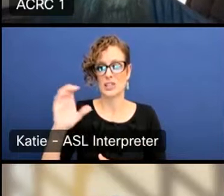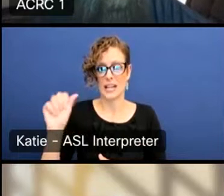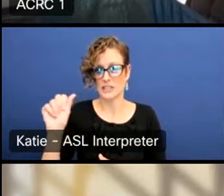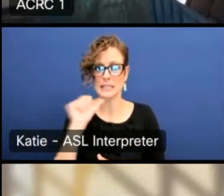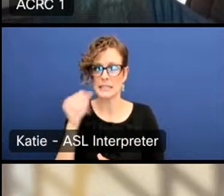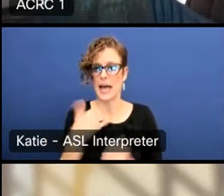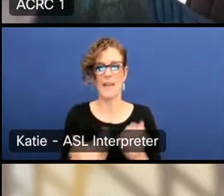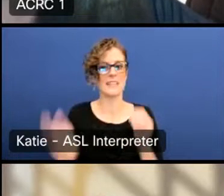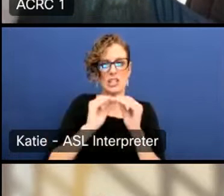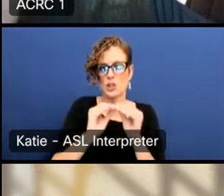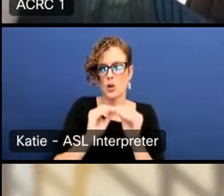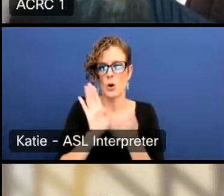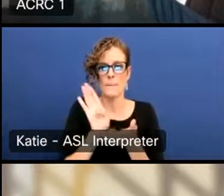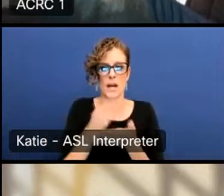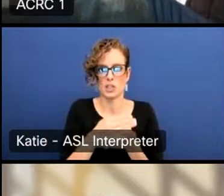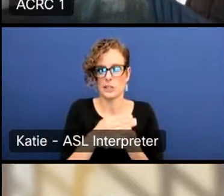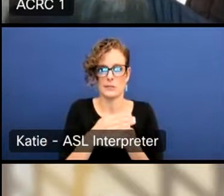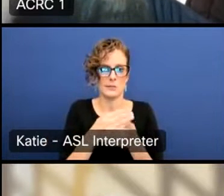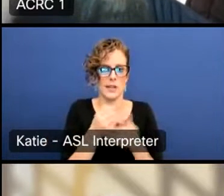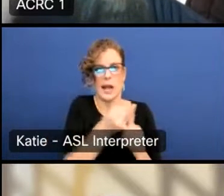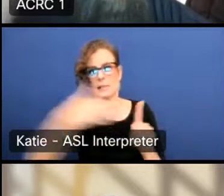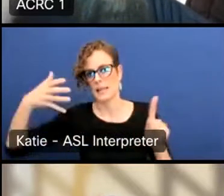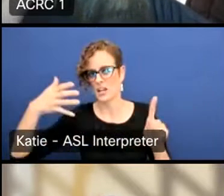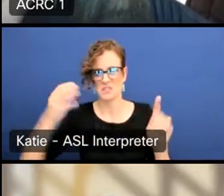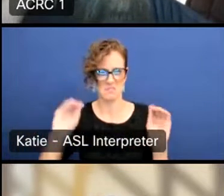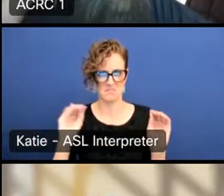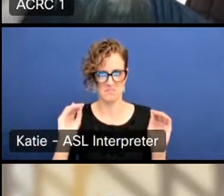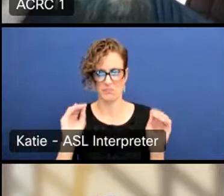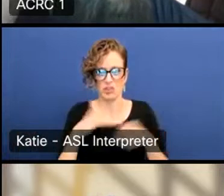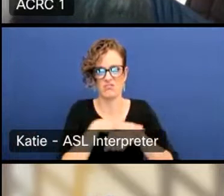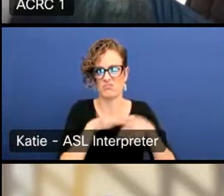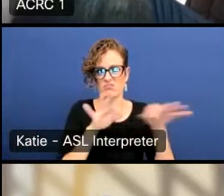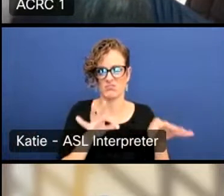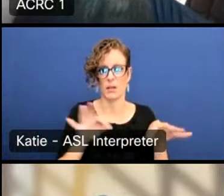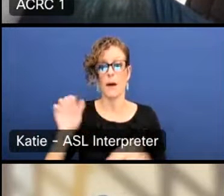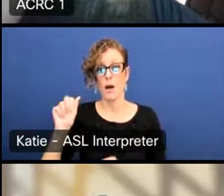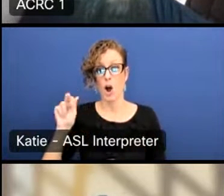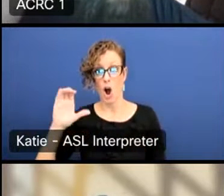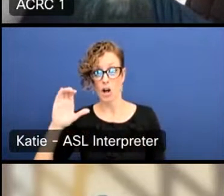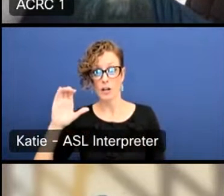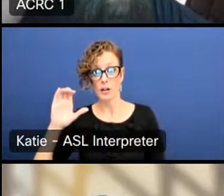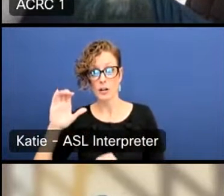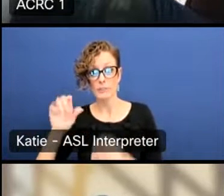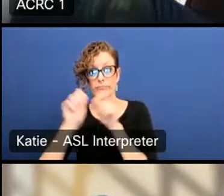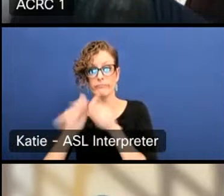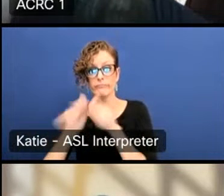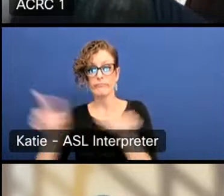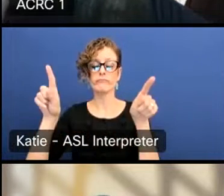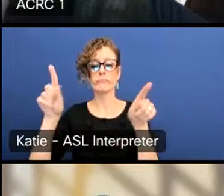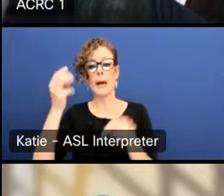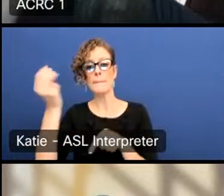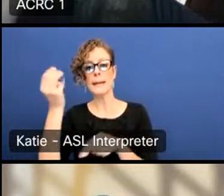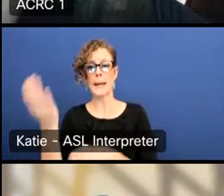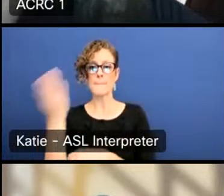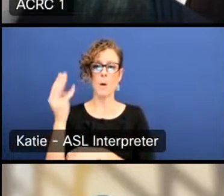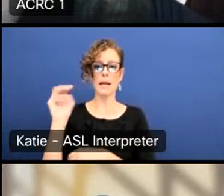any additional budget explanation, but the one that the Acrc put out with their Monday morning memo, I think